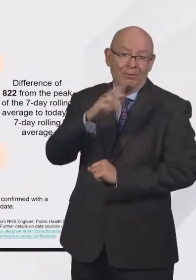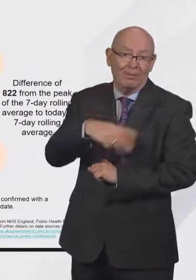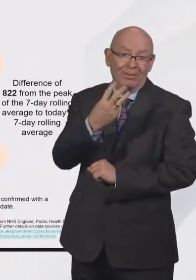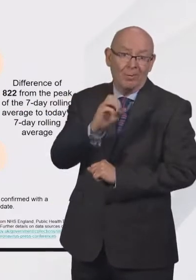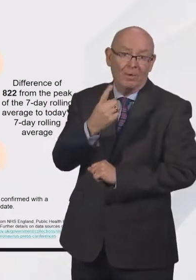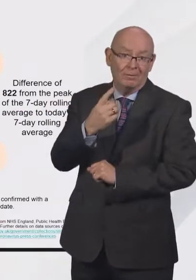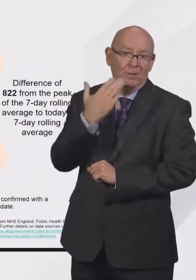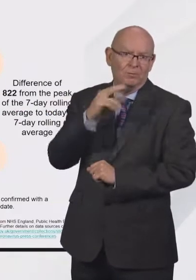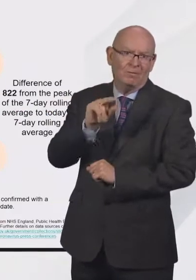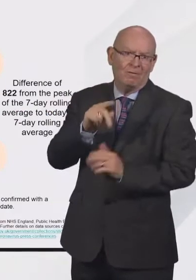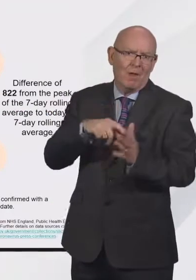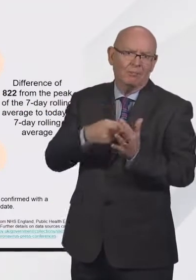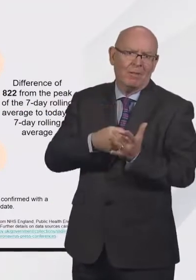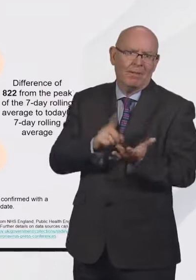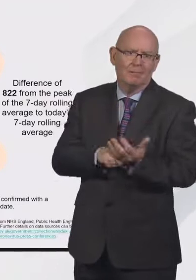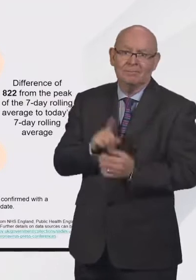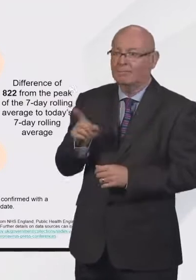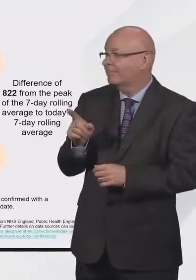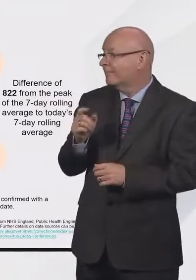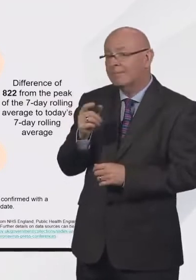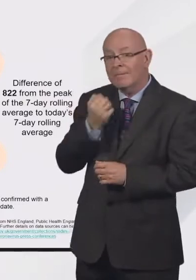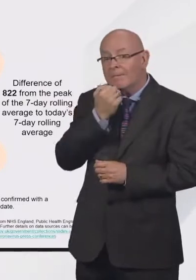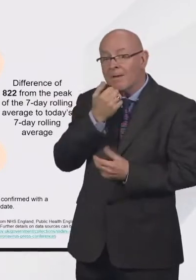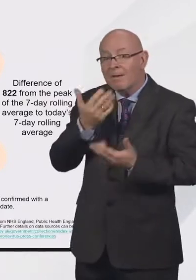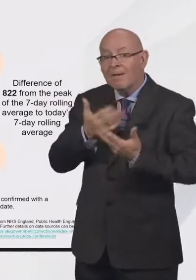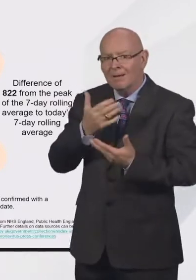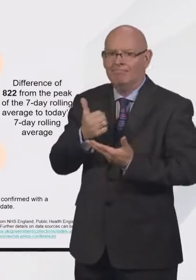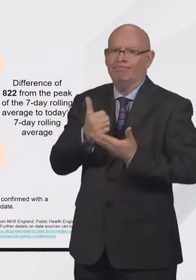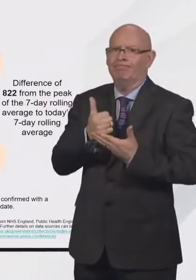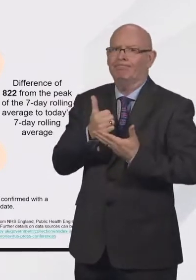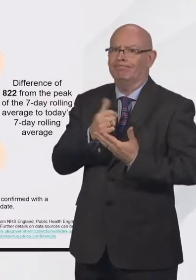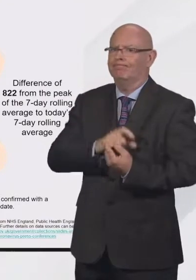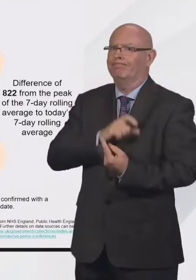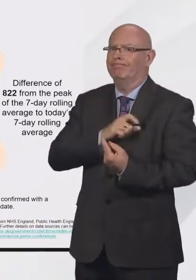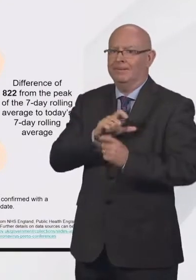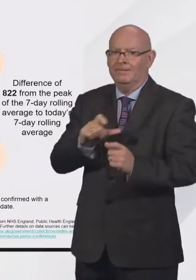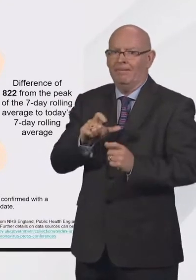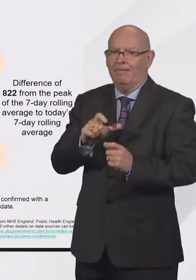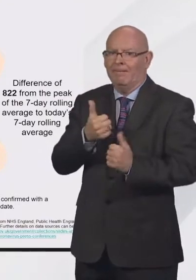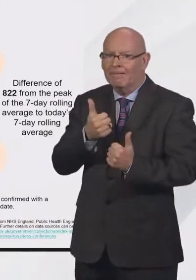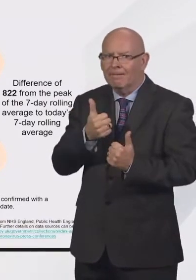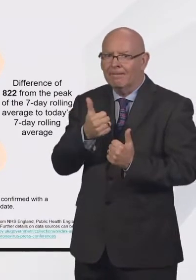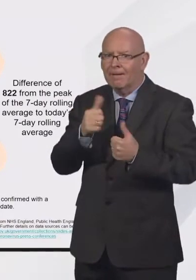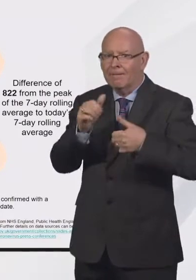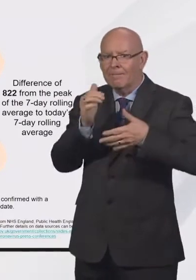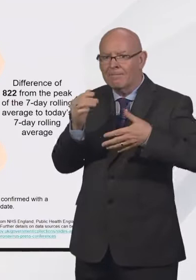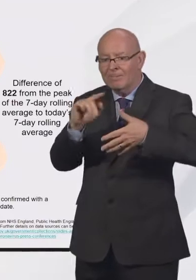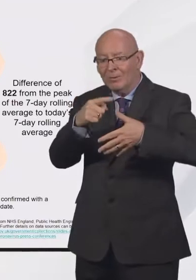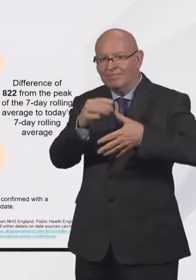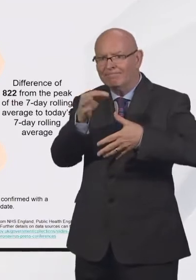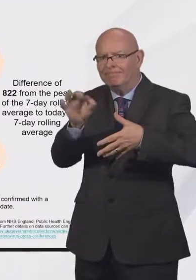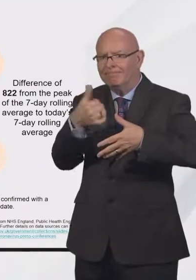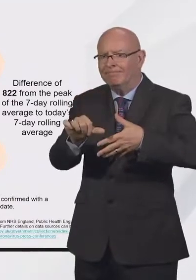second test is to see a sustained and consistent fall in the daily death rates from COVID-19, so